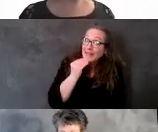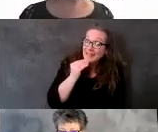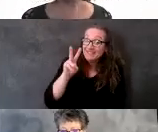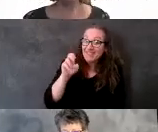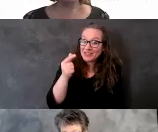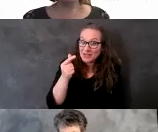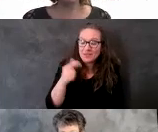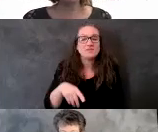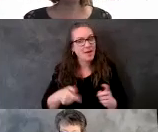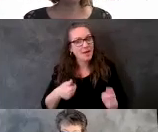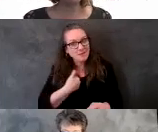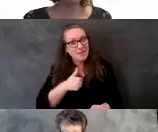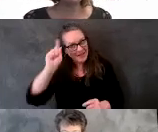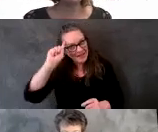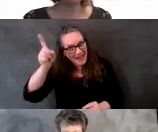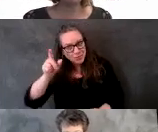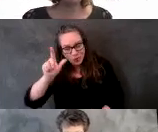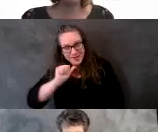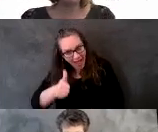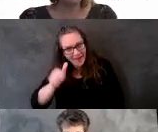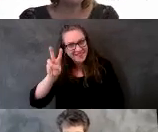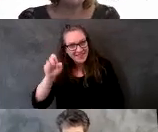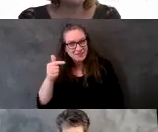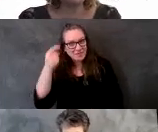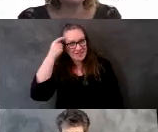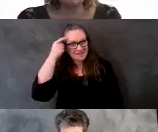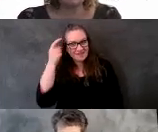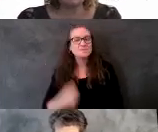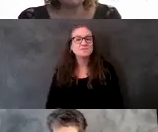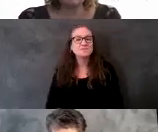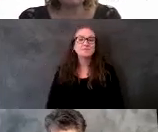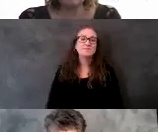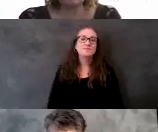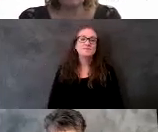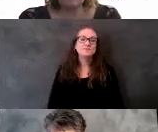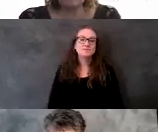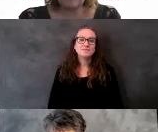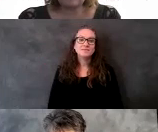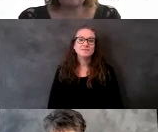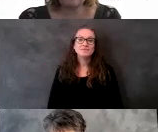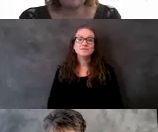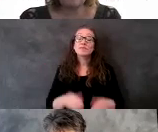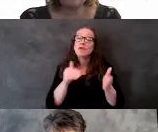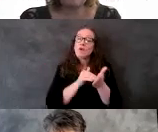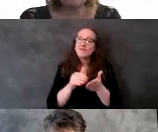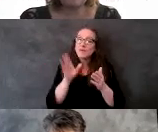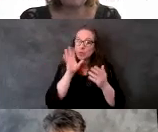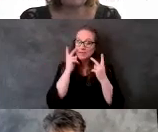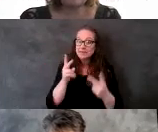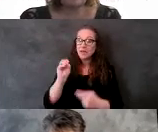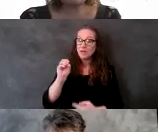vegetable. And also, a lot of times what you'll see in things like organ donation, for example,